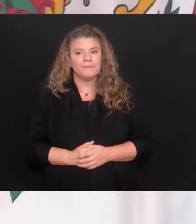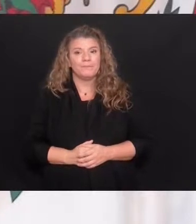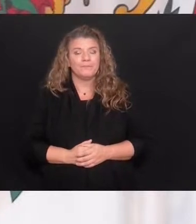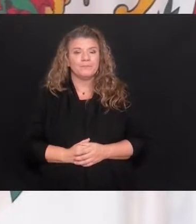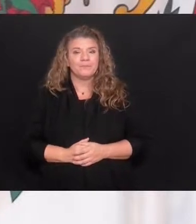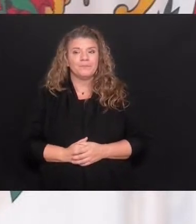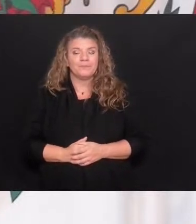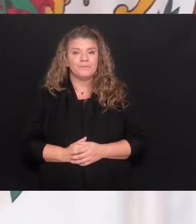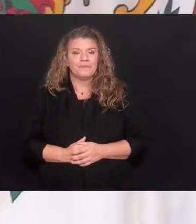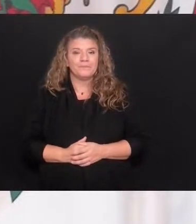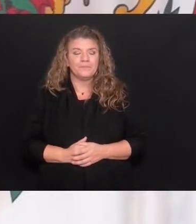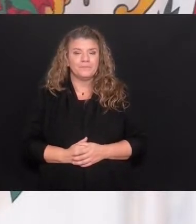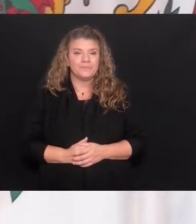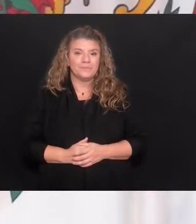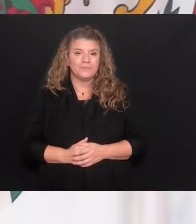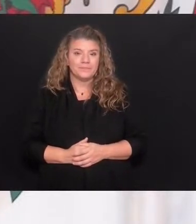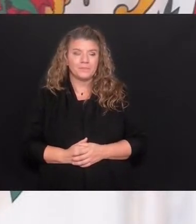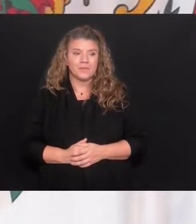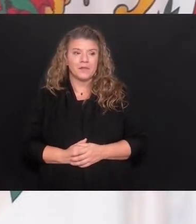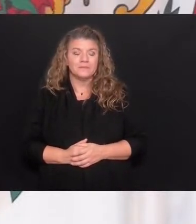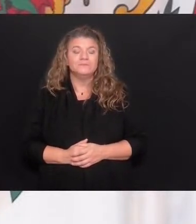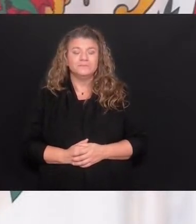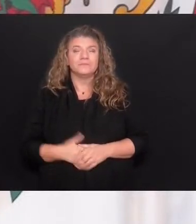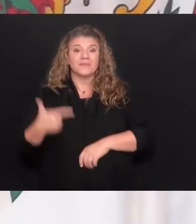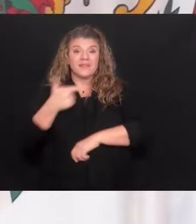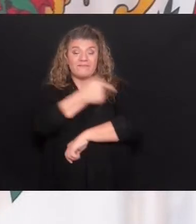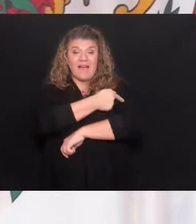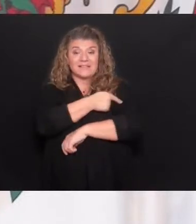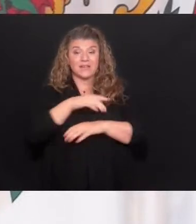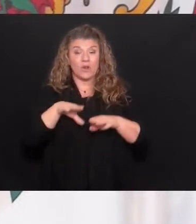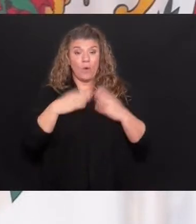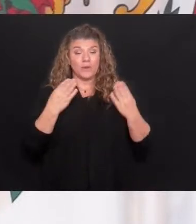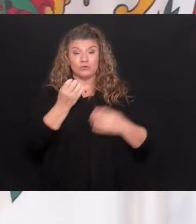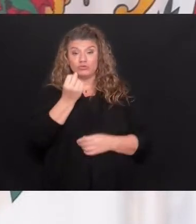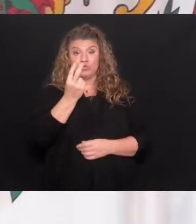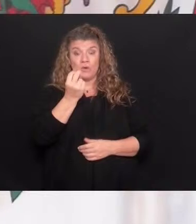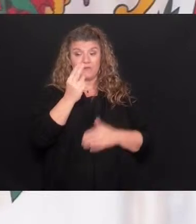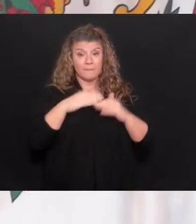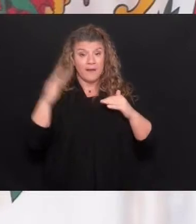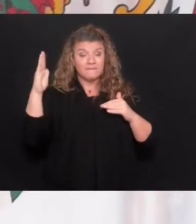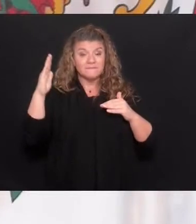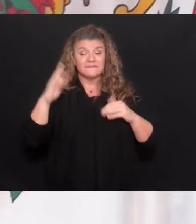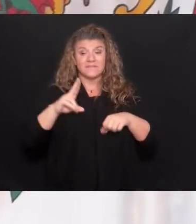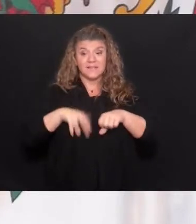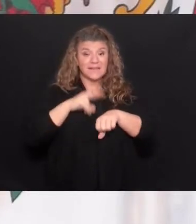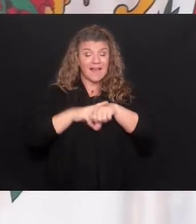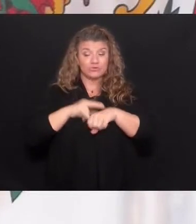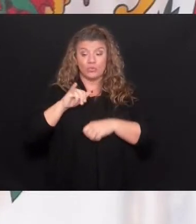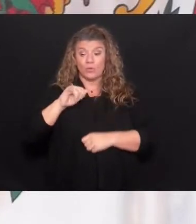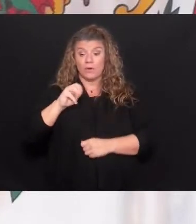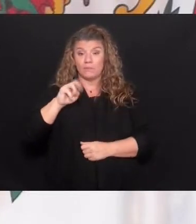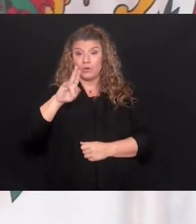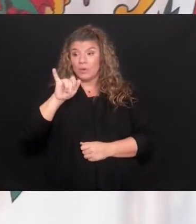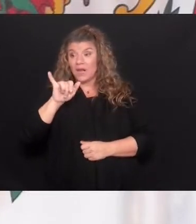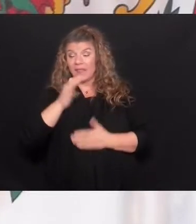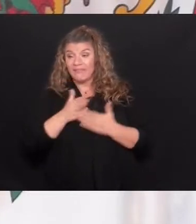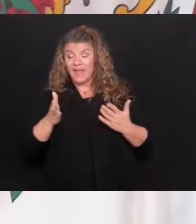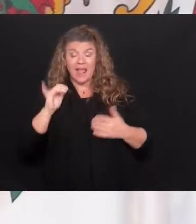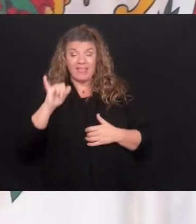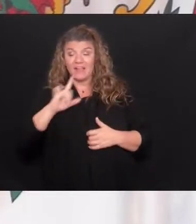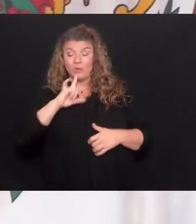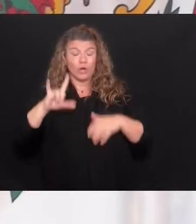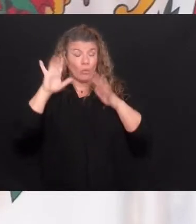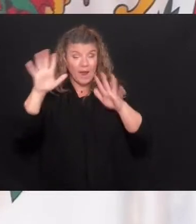with that, the vaccine eligibility 12 and above and the natural immunity stuff is